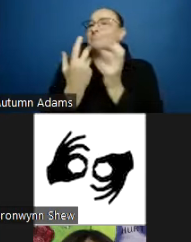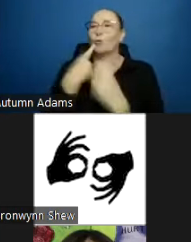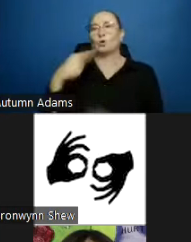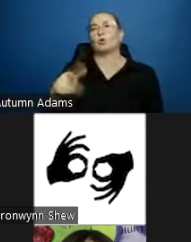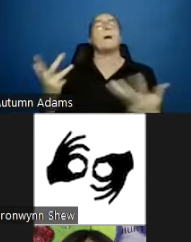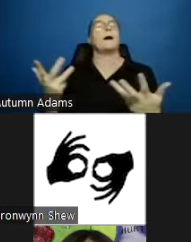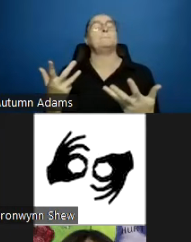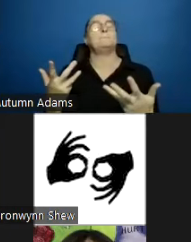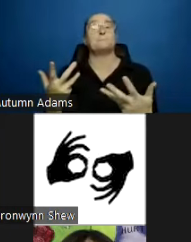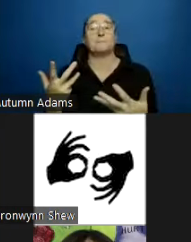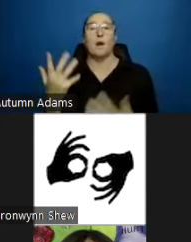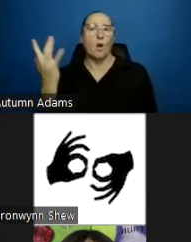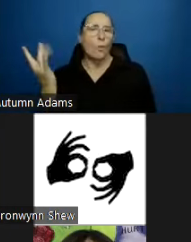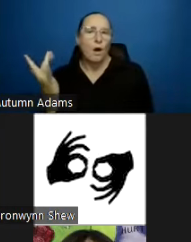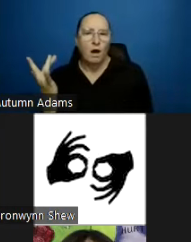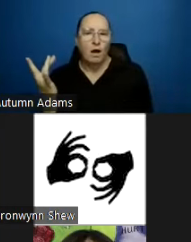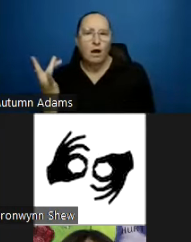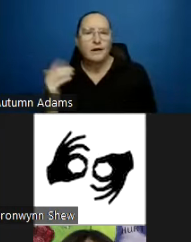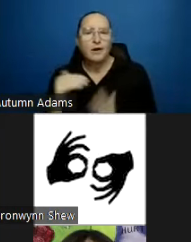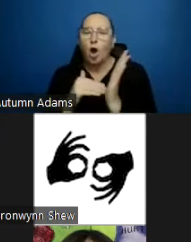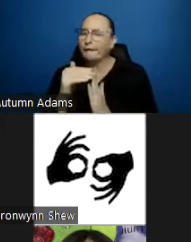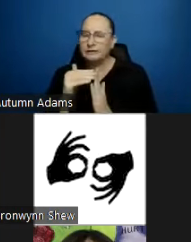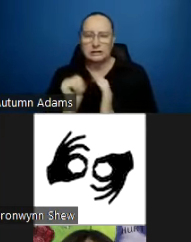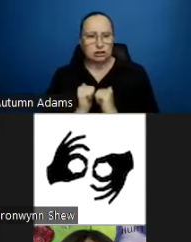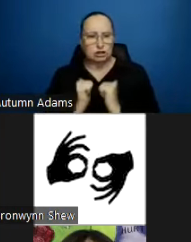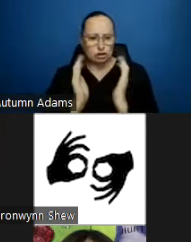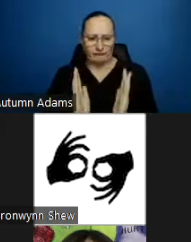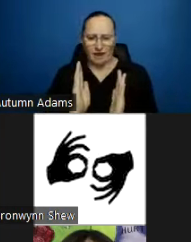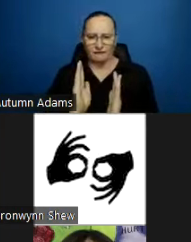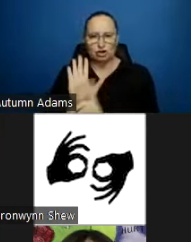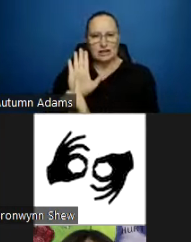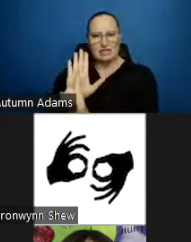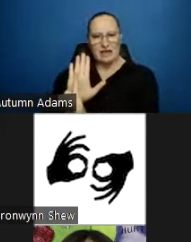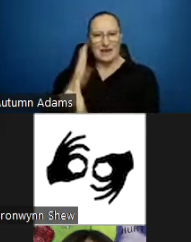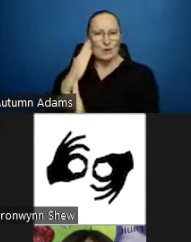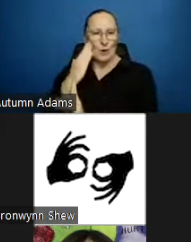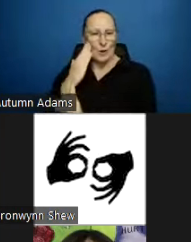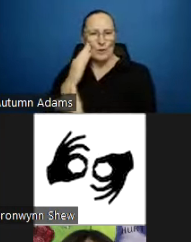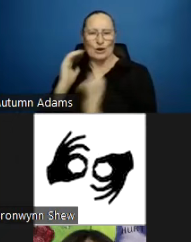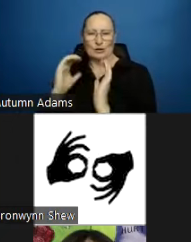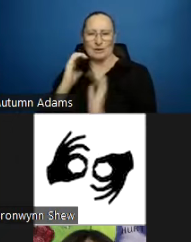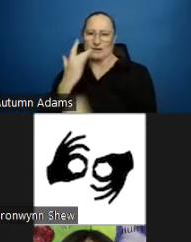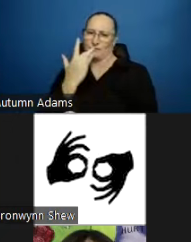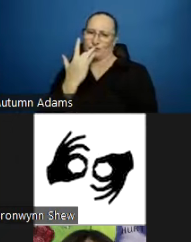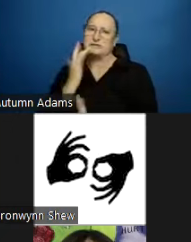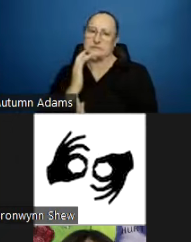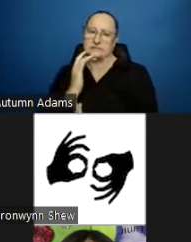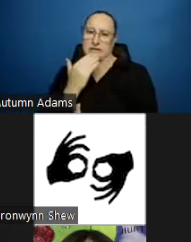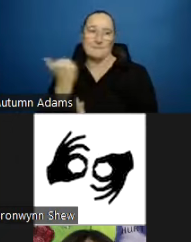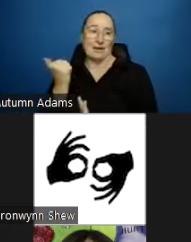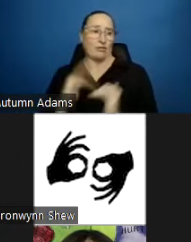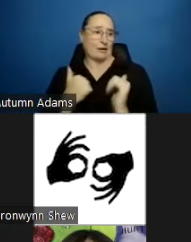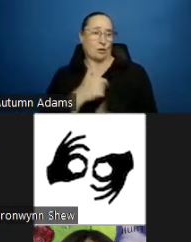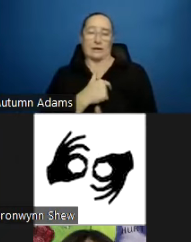reason is, most often survivors, they know their communication preferences better than we do. They